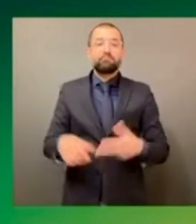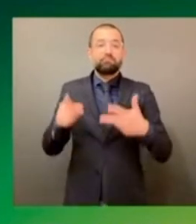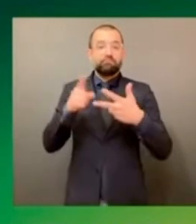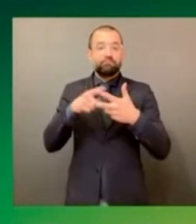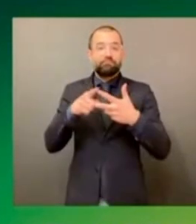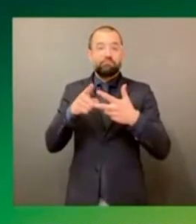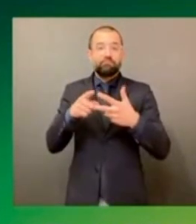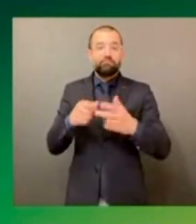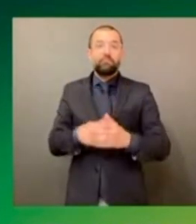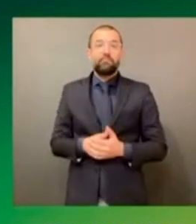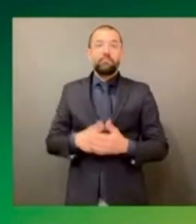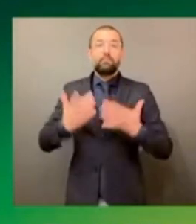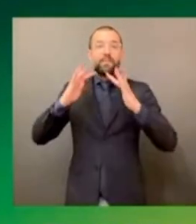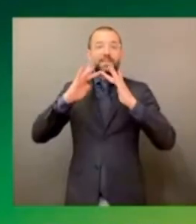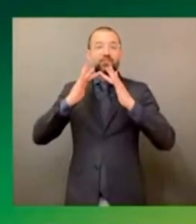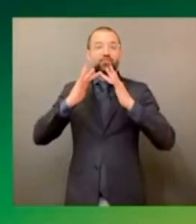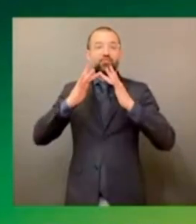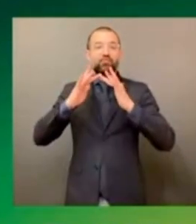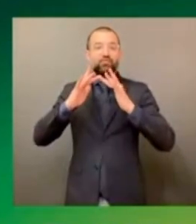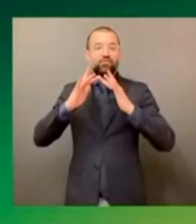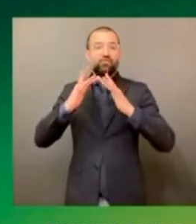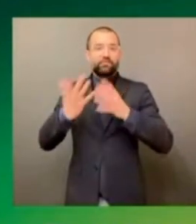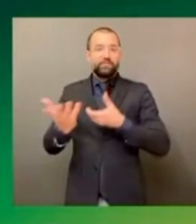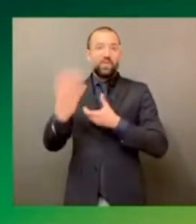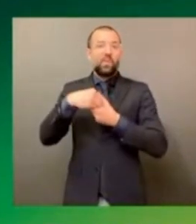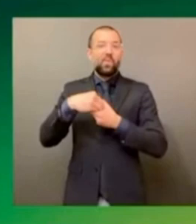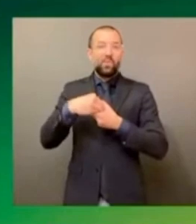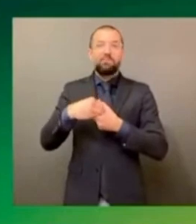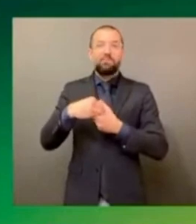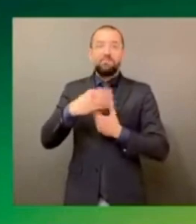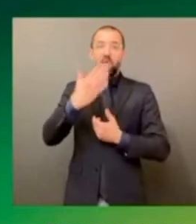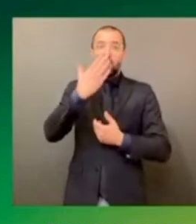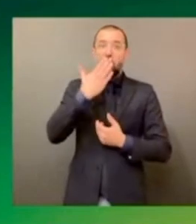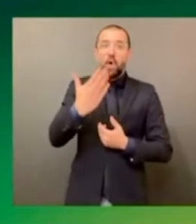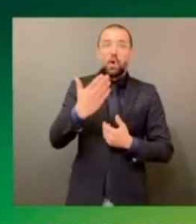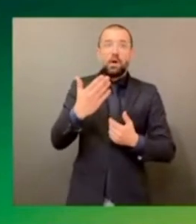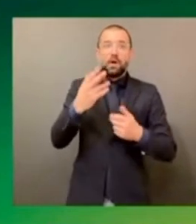digital inclusion and good governance and democracy,